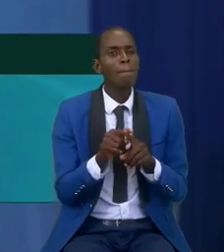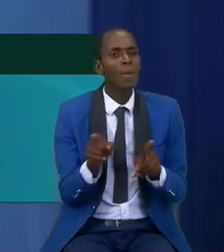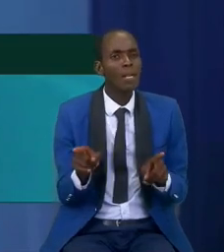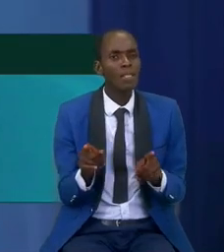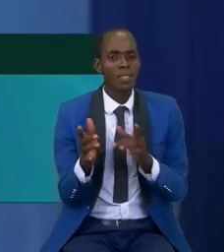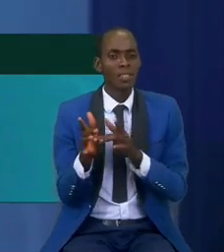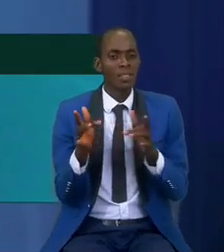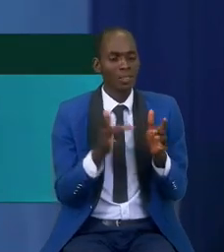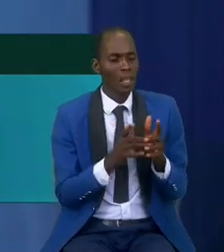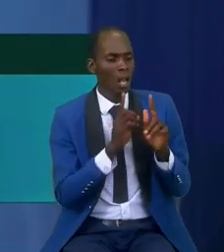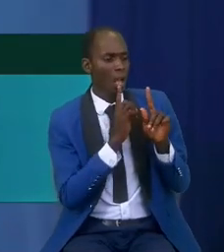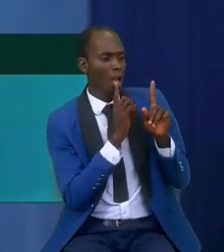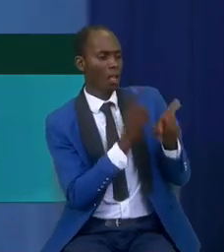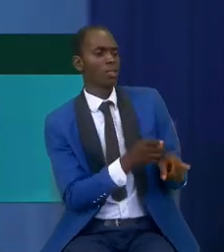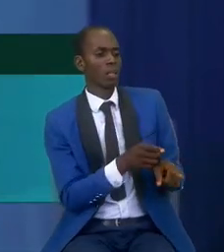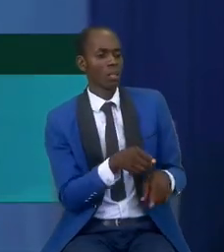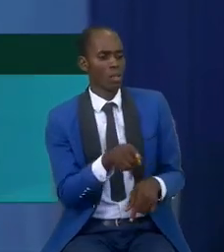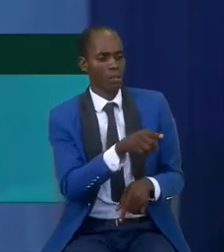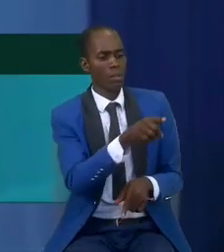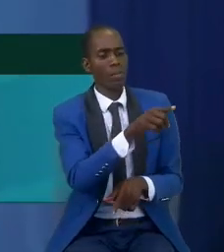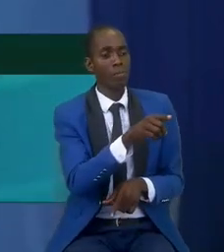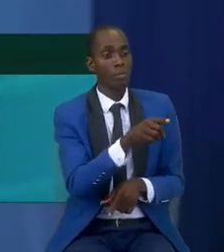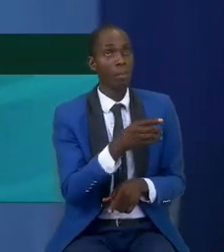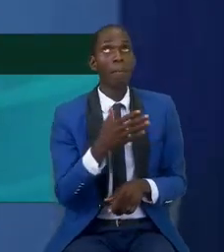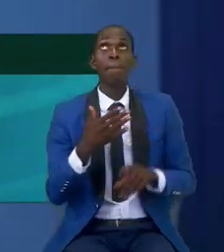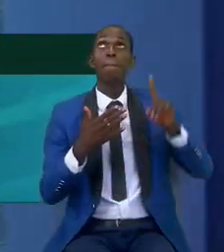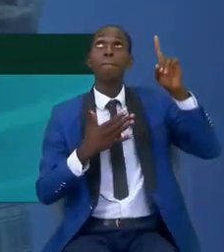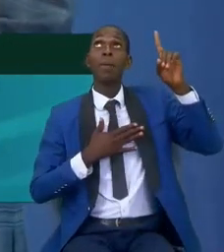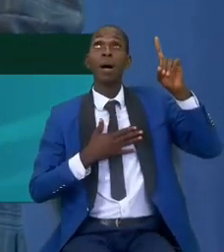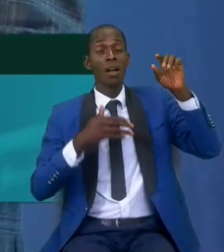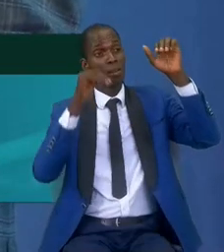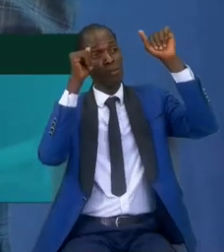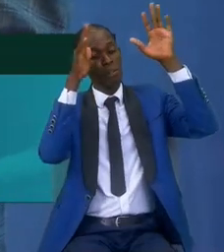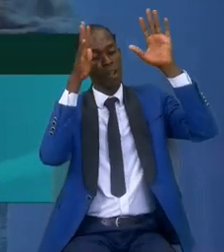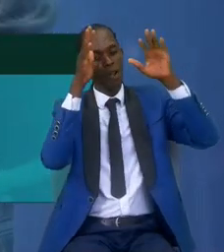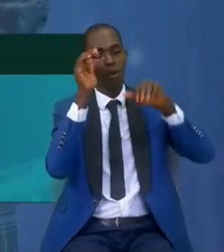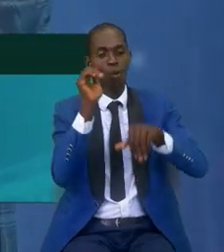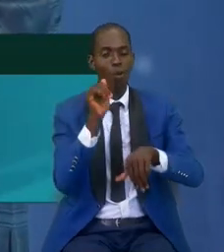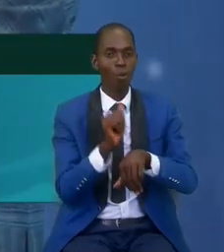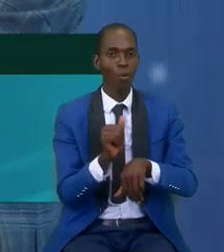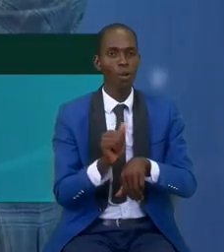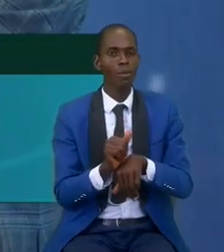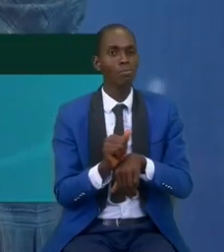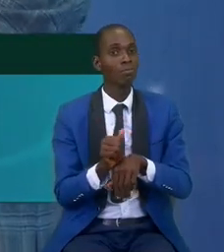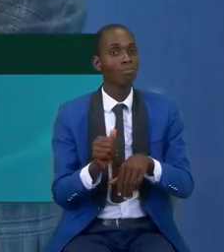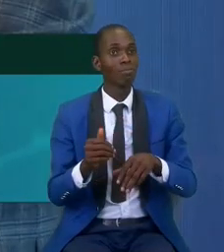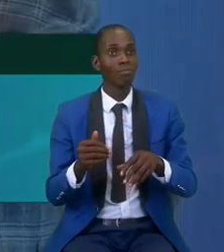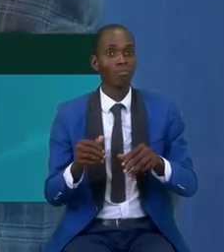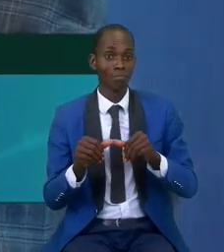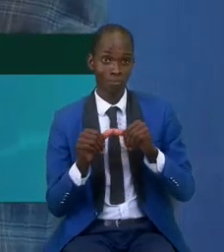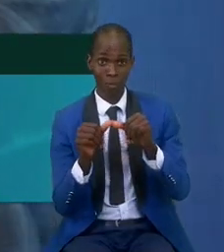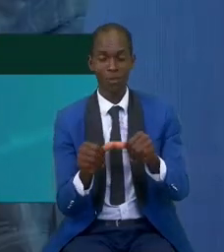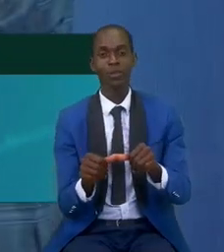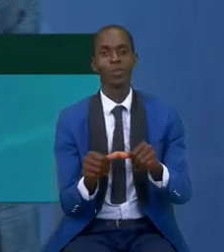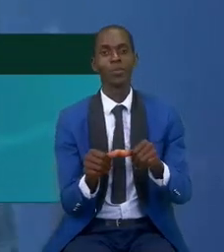walketh his room my father walketh keeps on walking to to